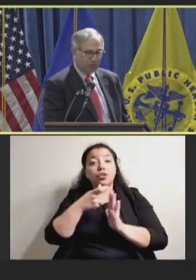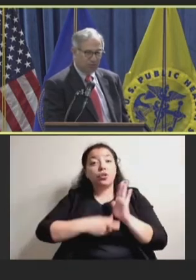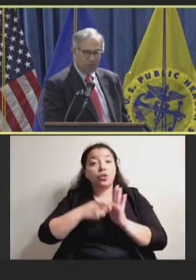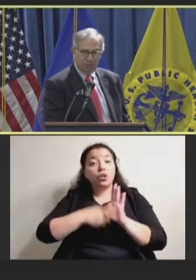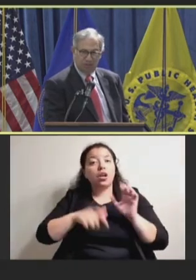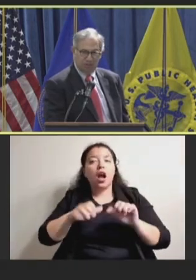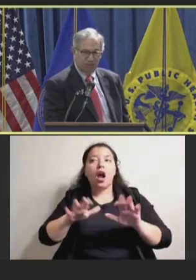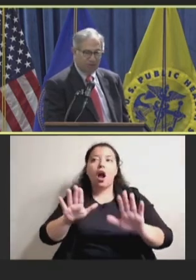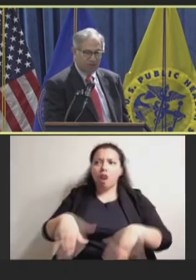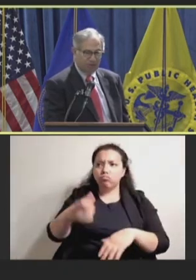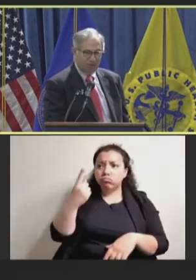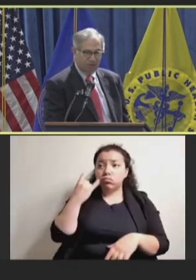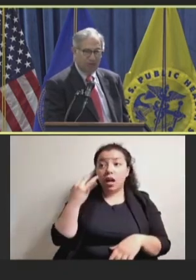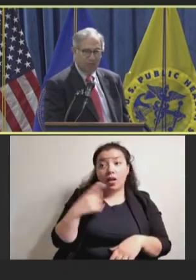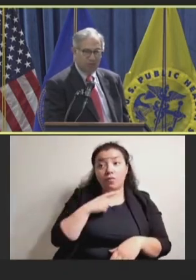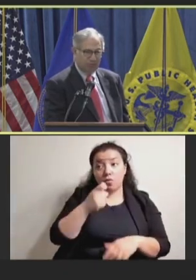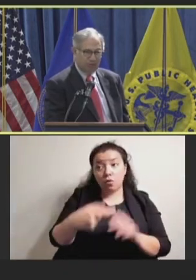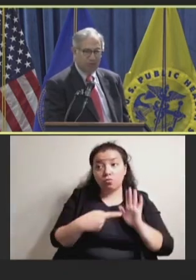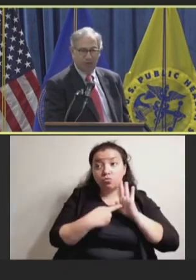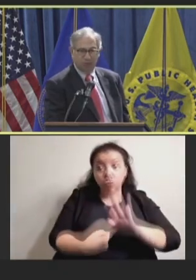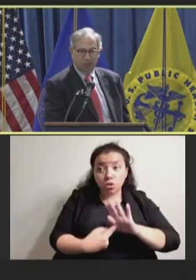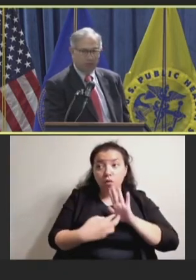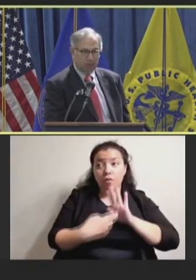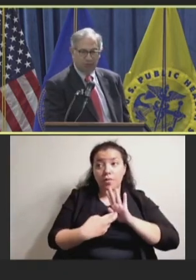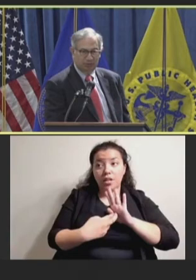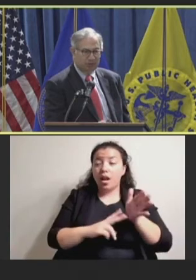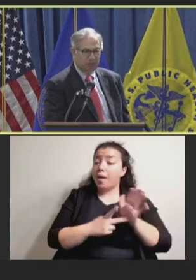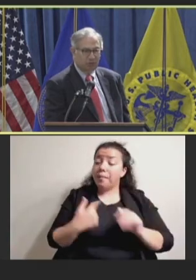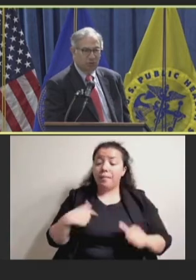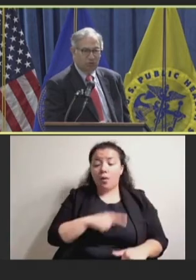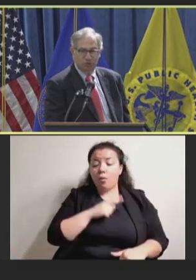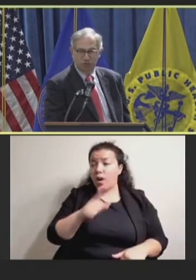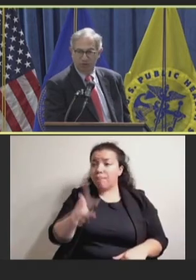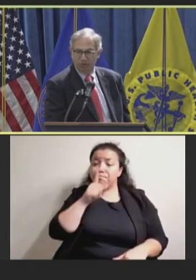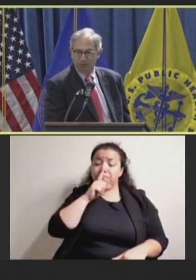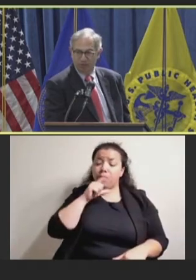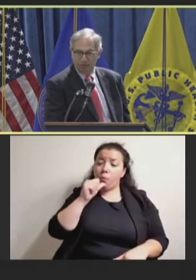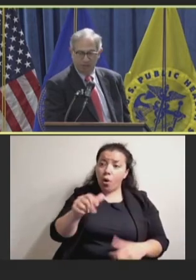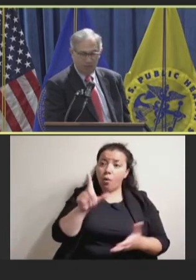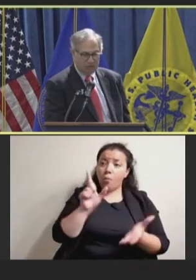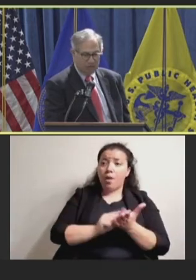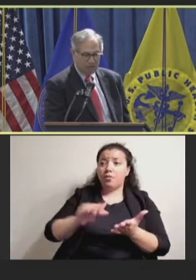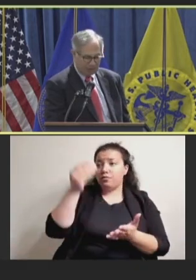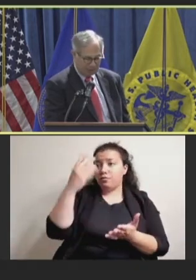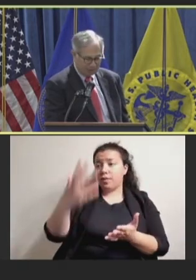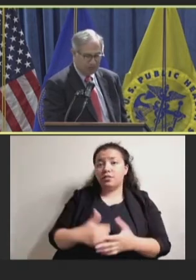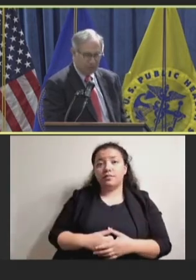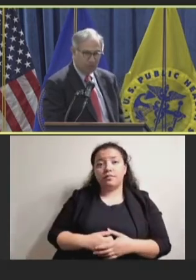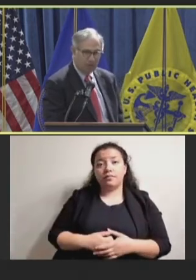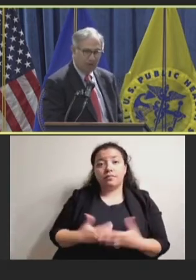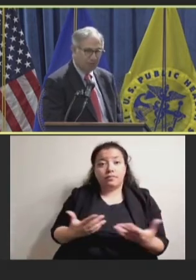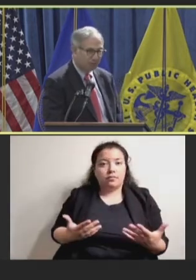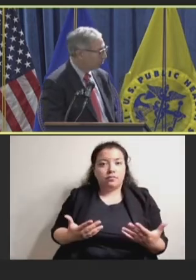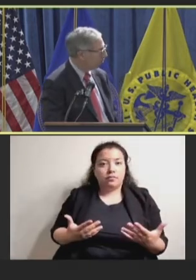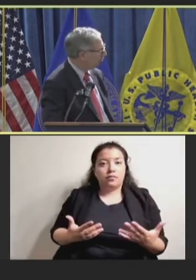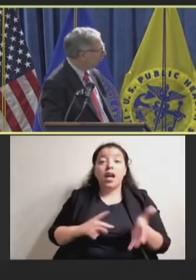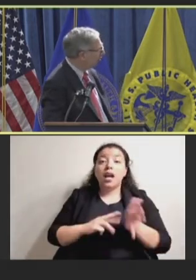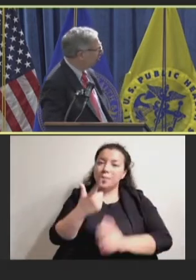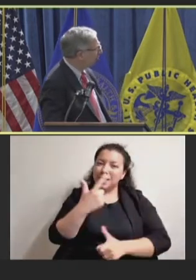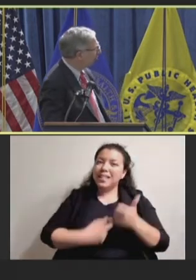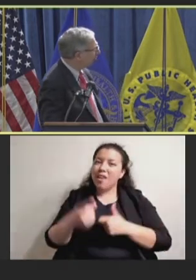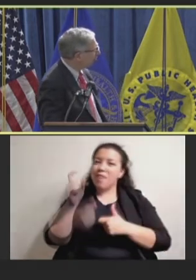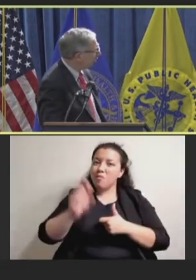this representation, if you don't give us your tables, we will not publish it. You can do all sorts of things, but it was clearly that this is going to require everybody to be